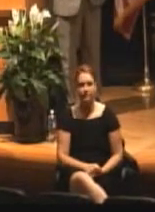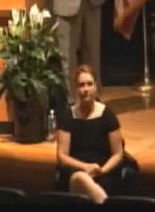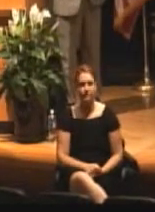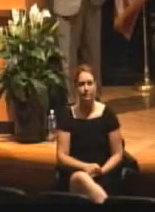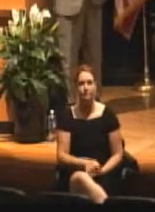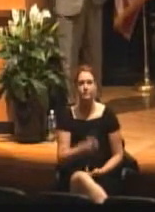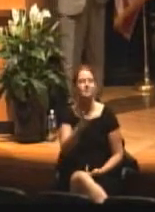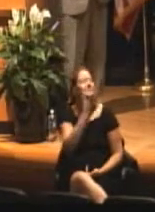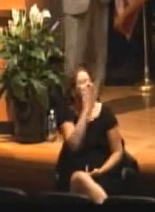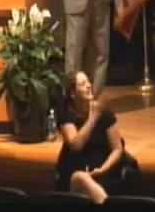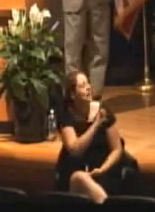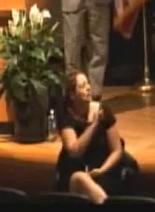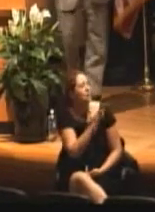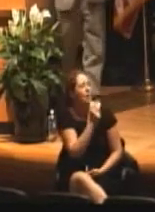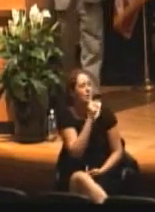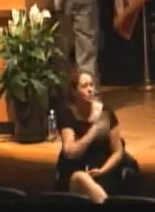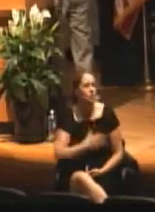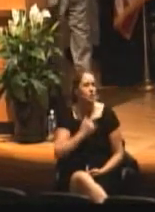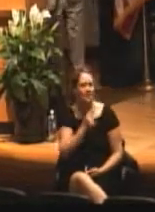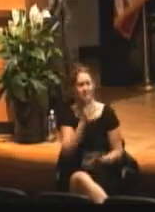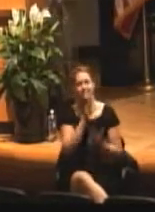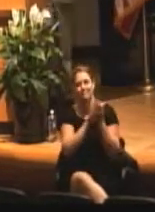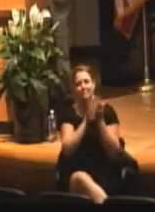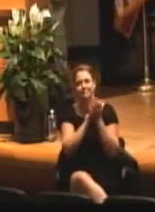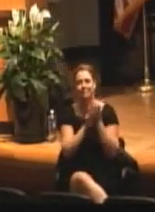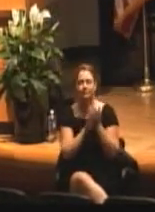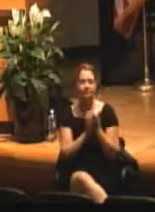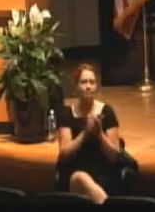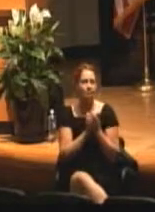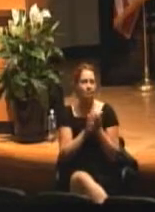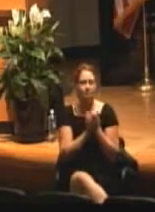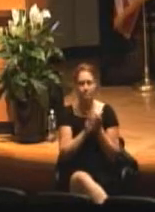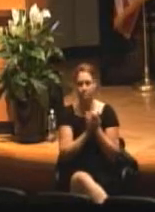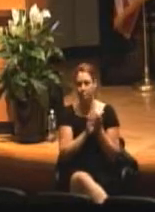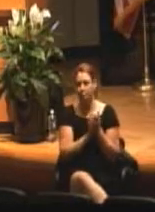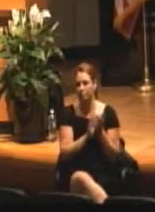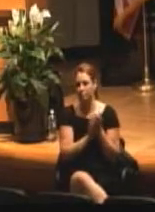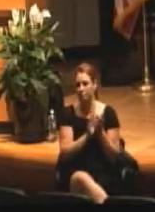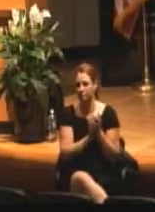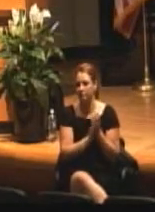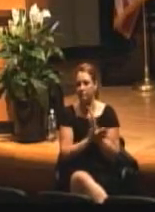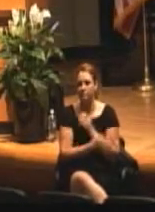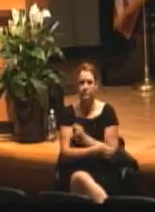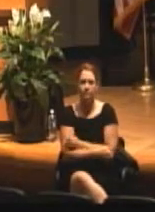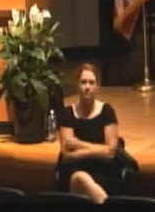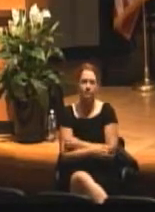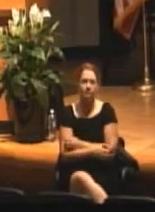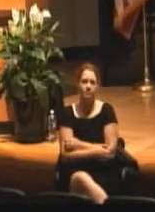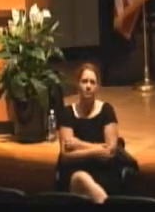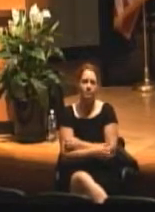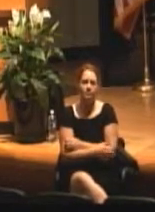Thank you, John. Appreciate it. Let's give him a big hand. Thank you. We could be out in